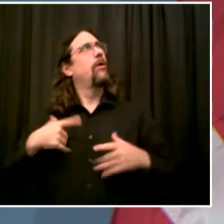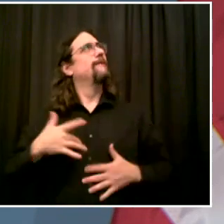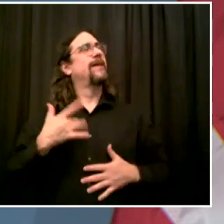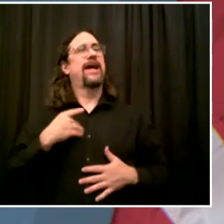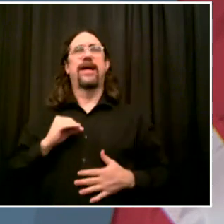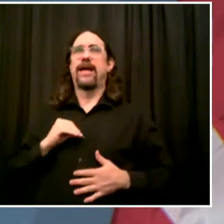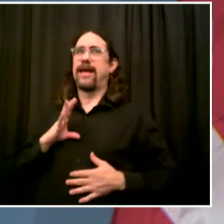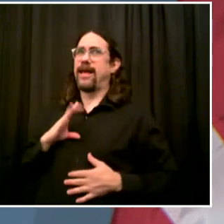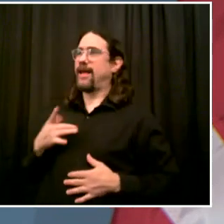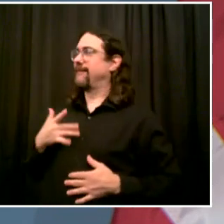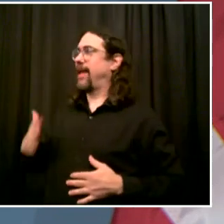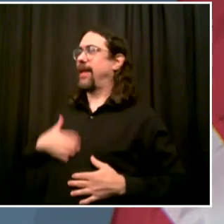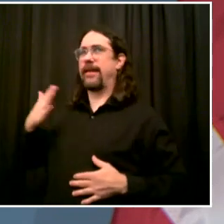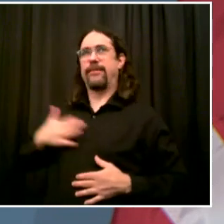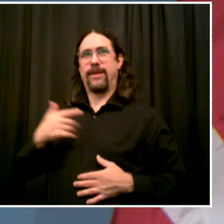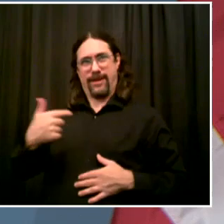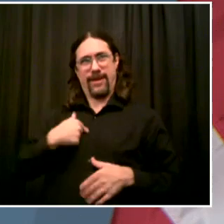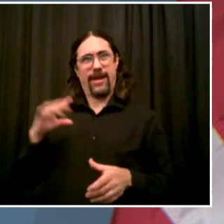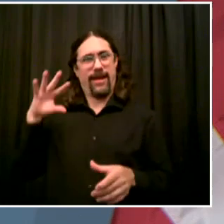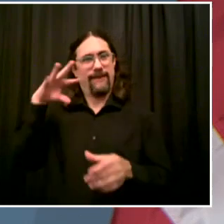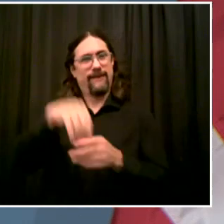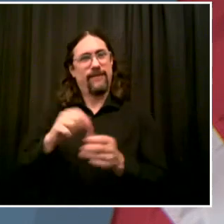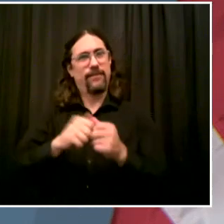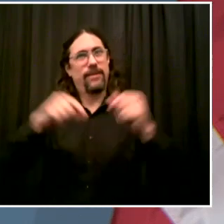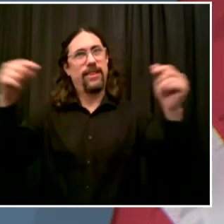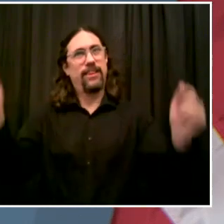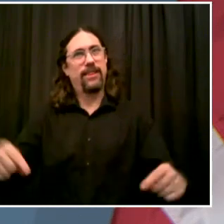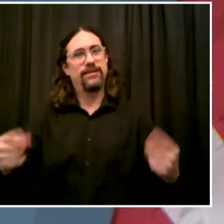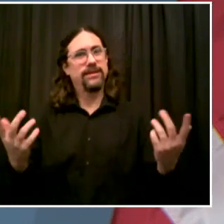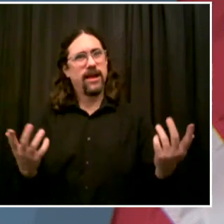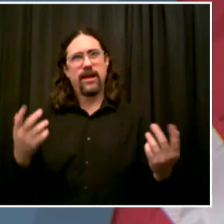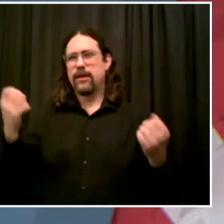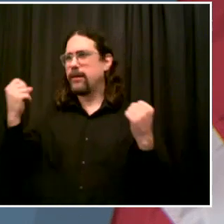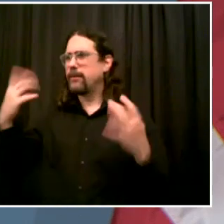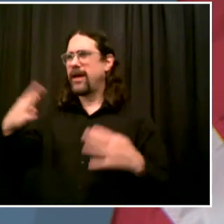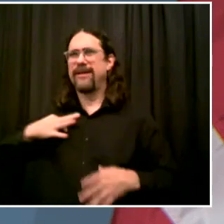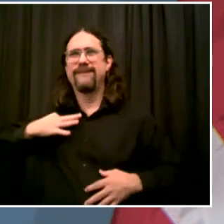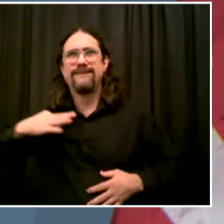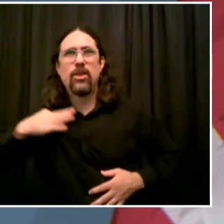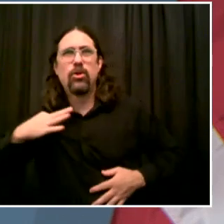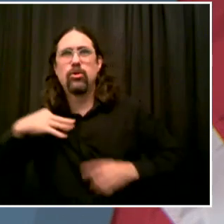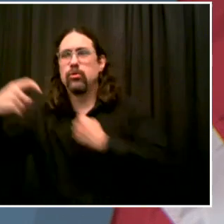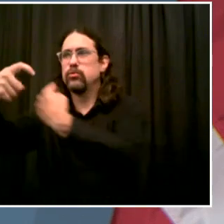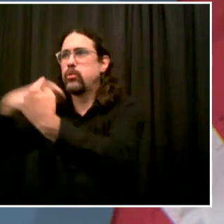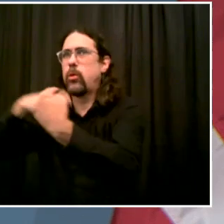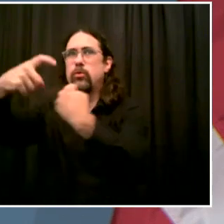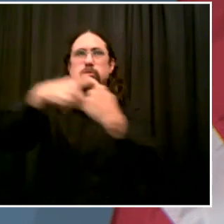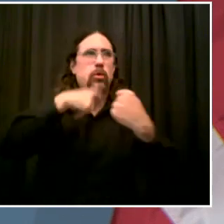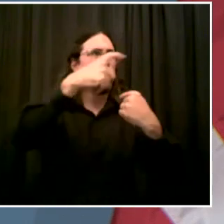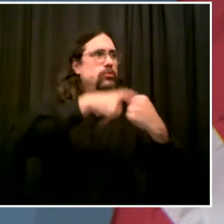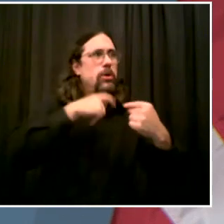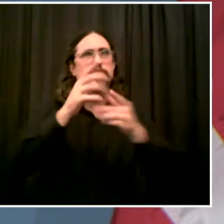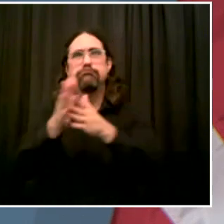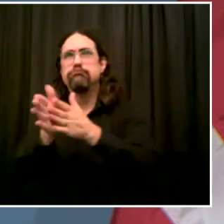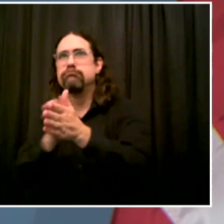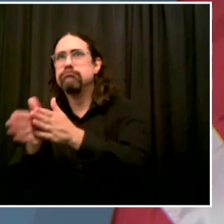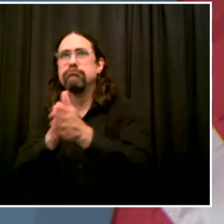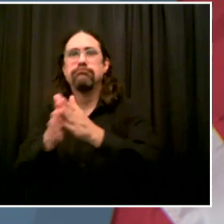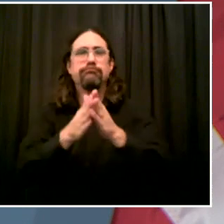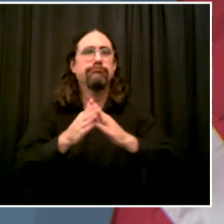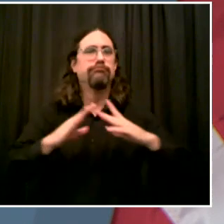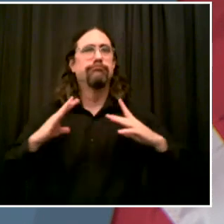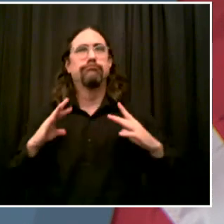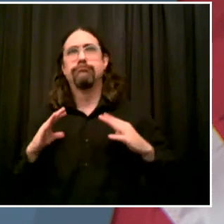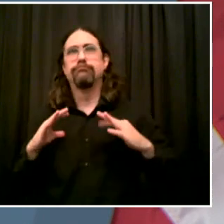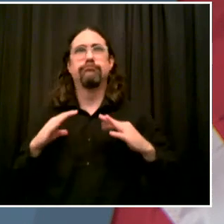that there will be more days of actions. As Chief Equity Officer for Test and Trace, my job